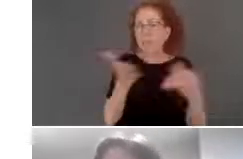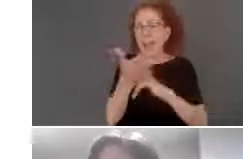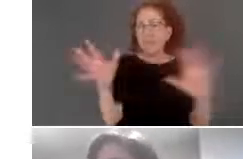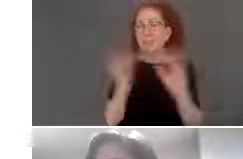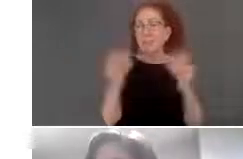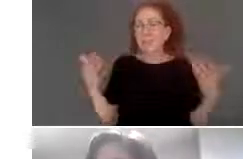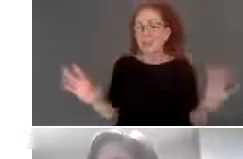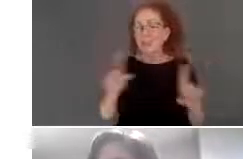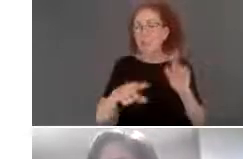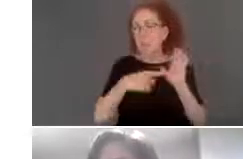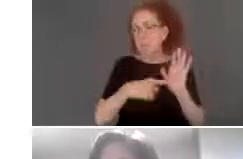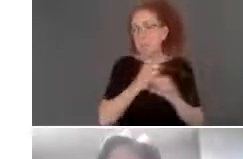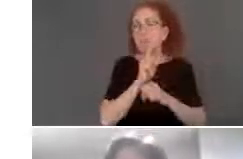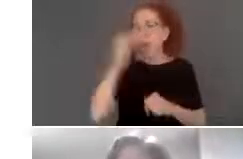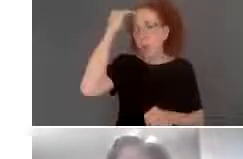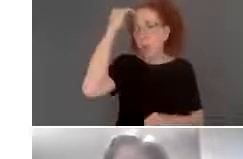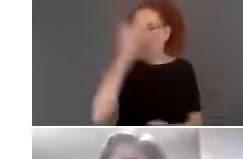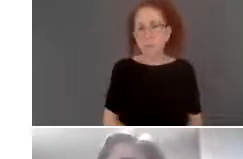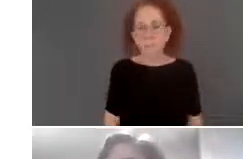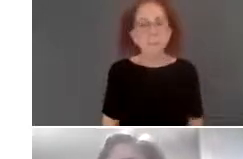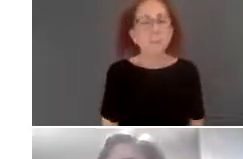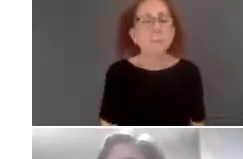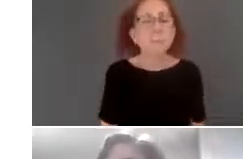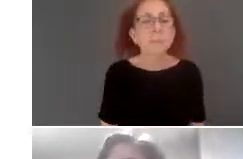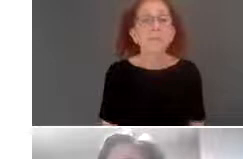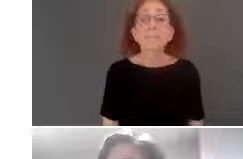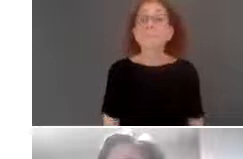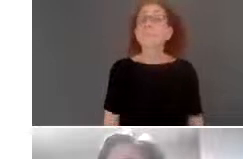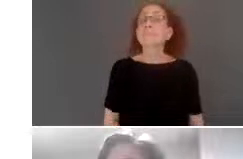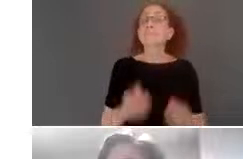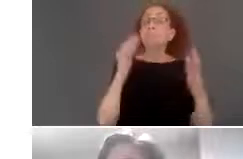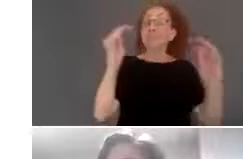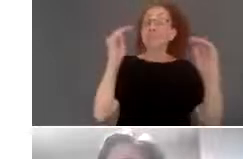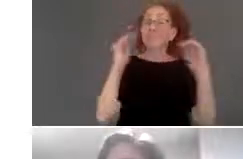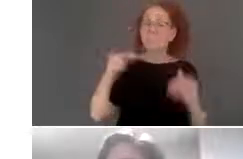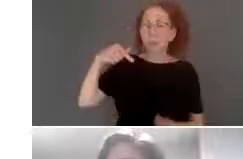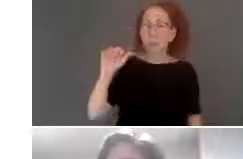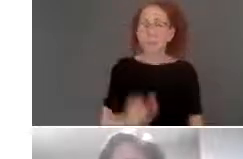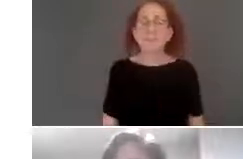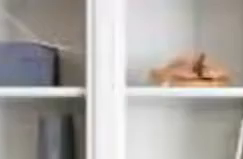I wanted to make sure that you're aware of it. So now let me jump into the Q&A.